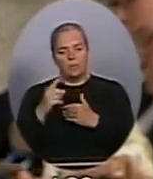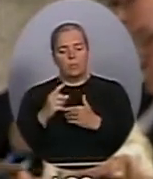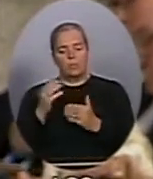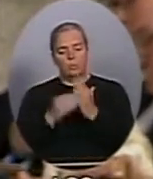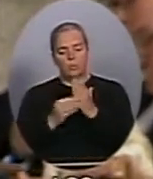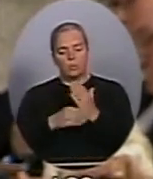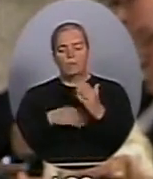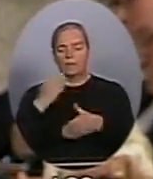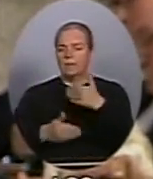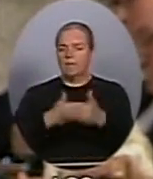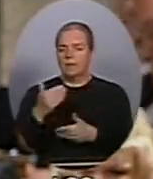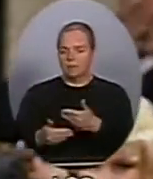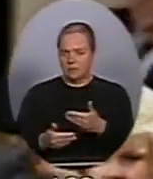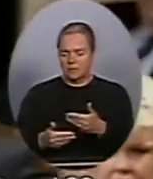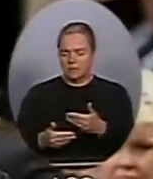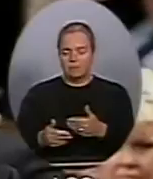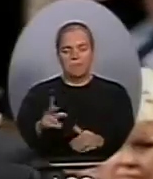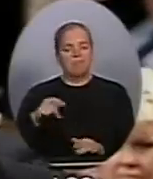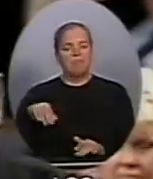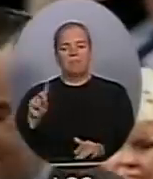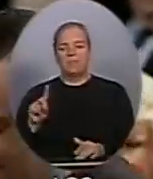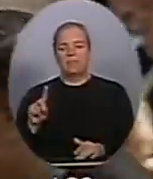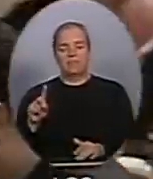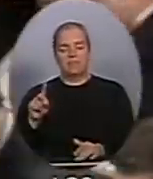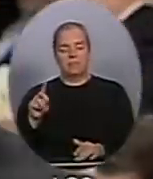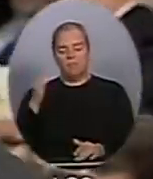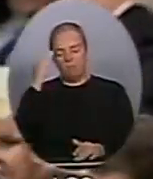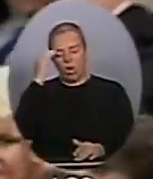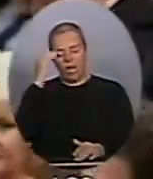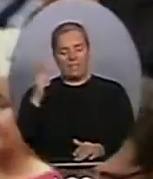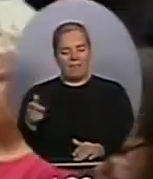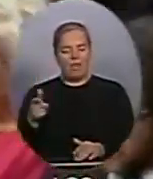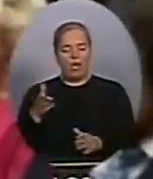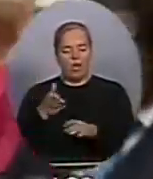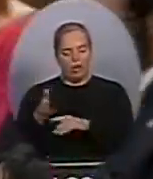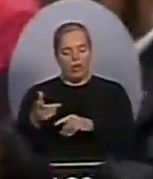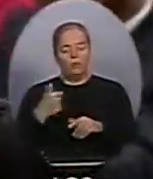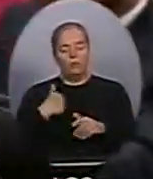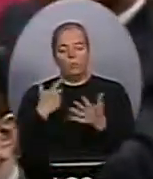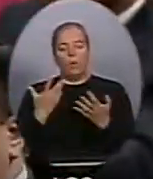self-righteousness. We actually want to move forward and reform the Senate.